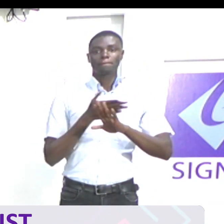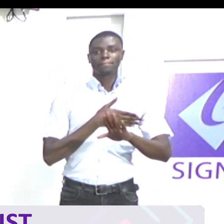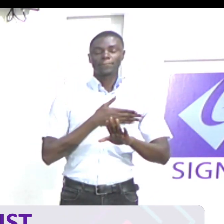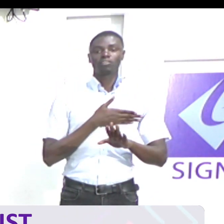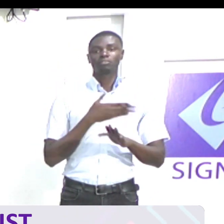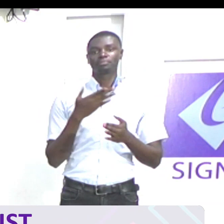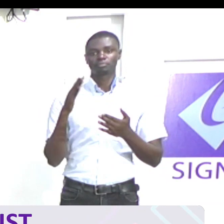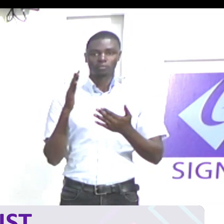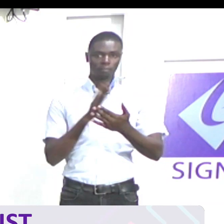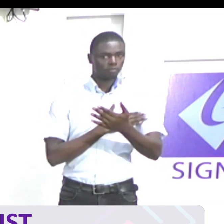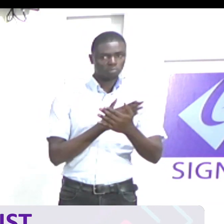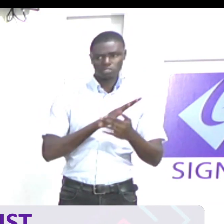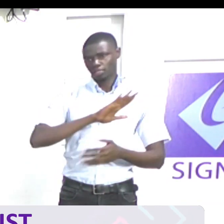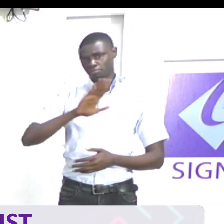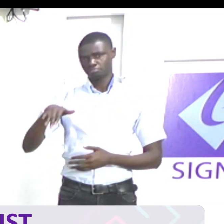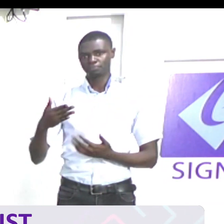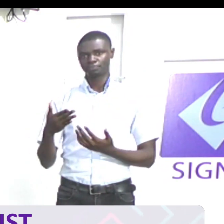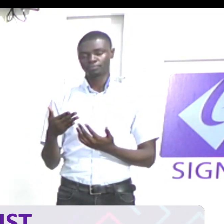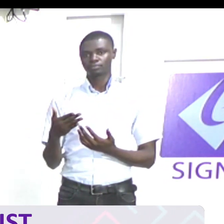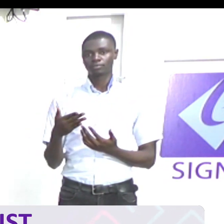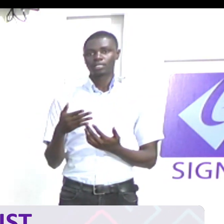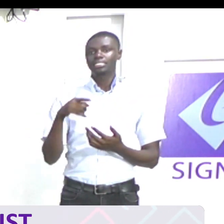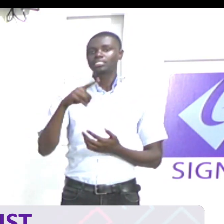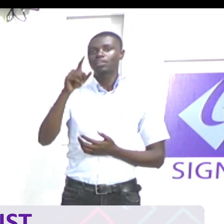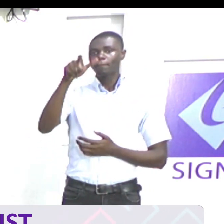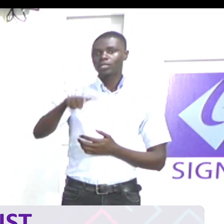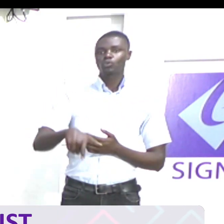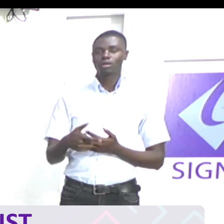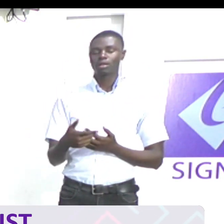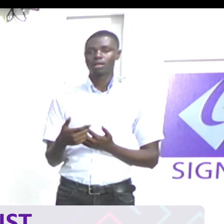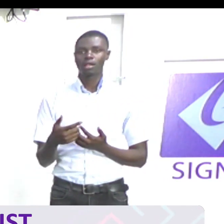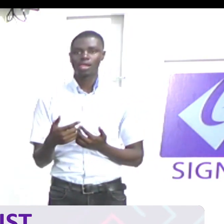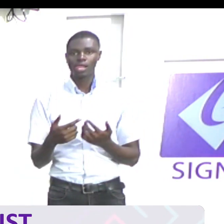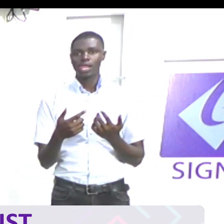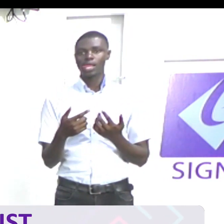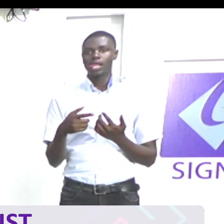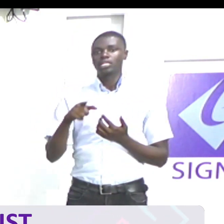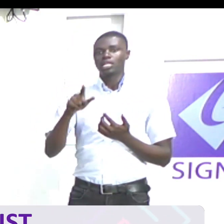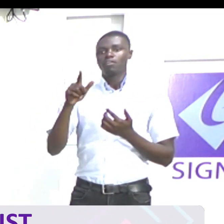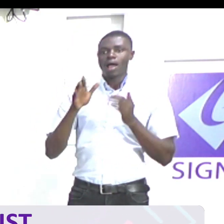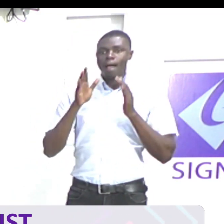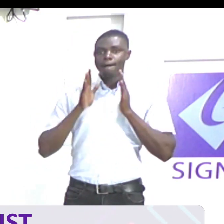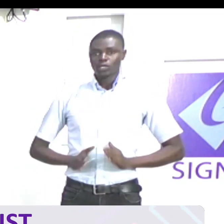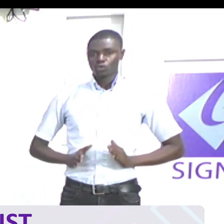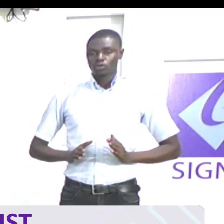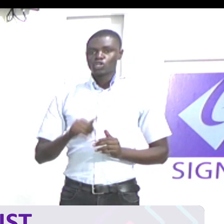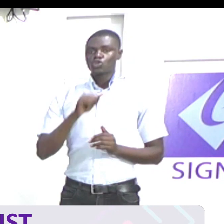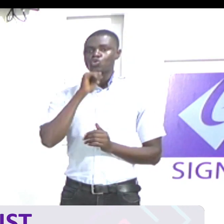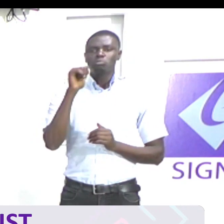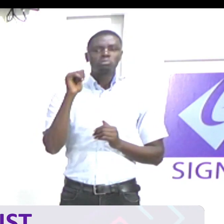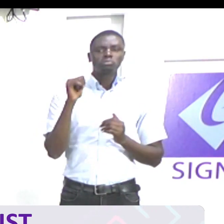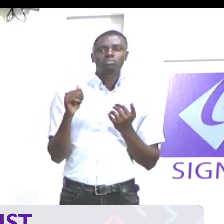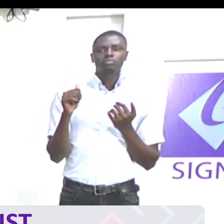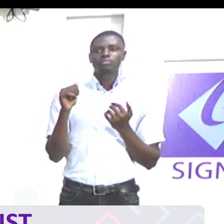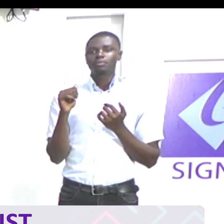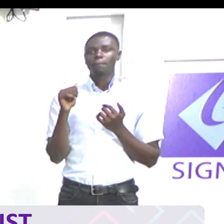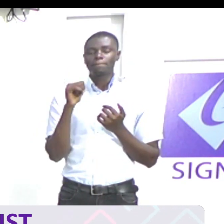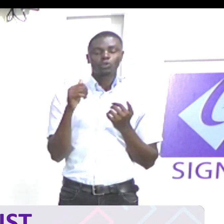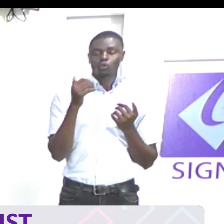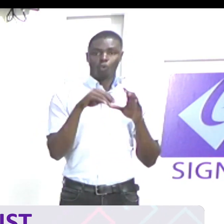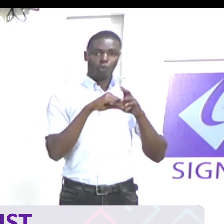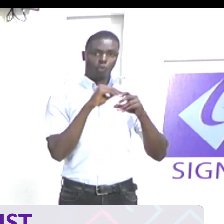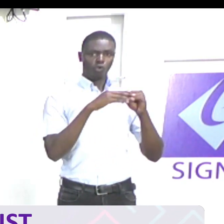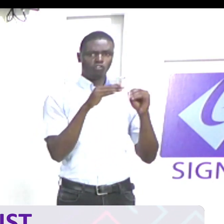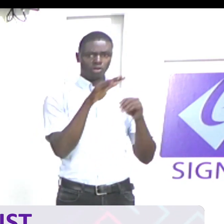back kwa muziki to engage properly. Are you the kind of person mwenye are you the kind of person you don't mind getting out of a comfort